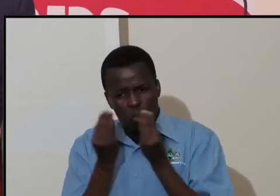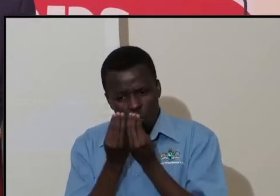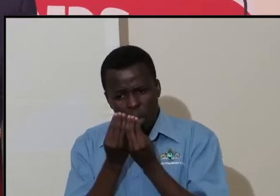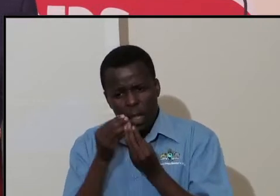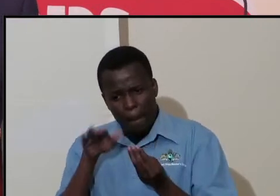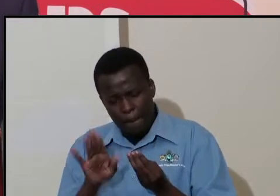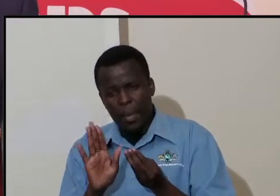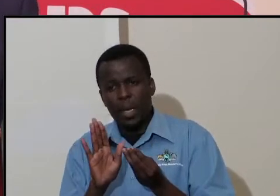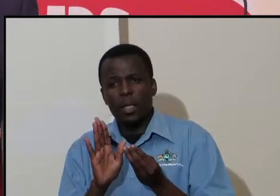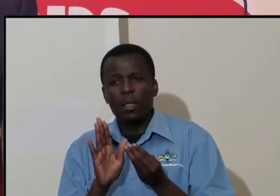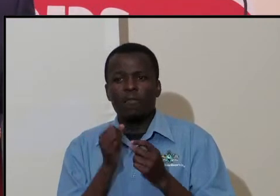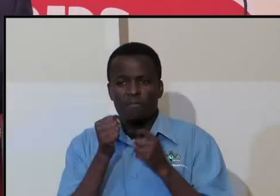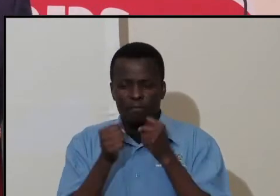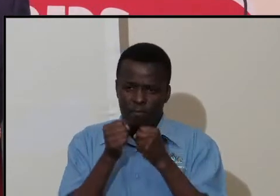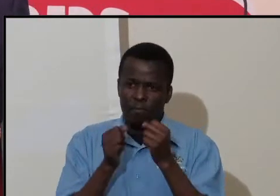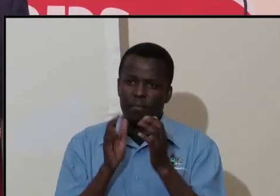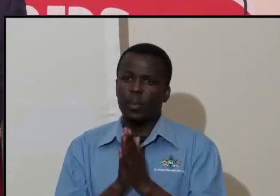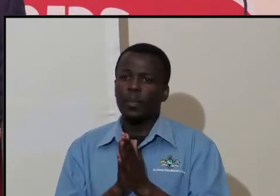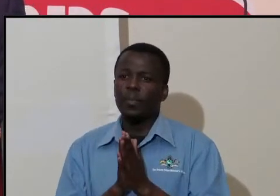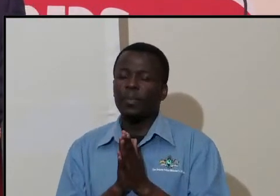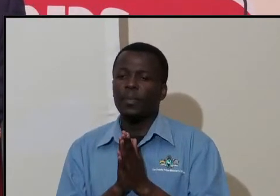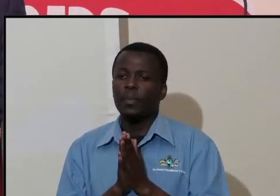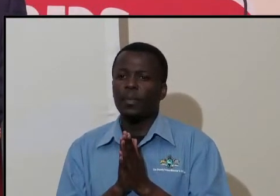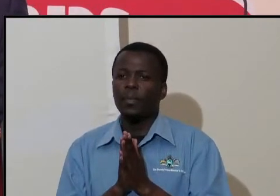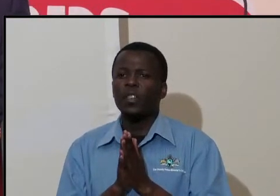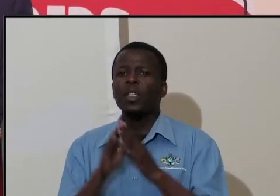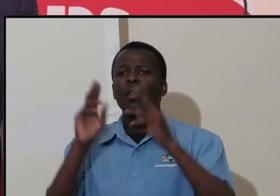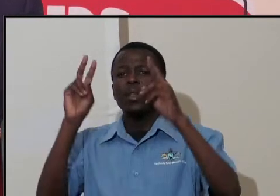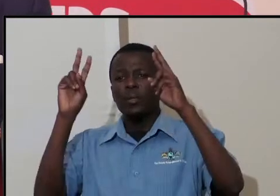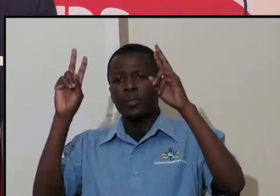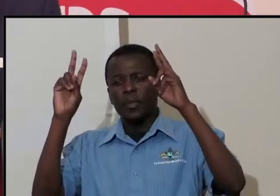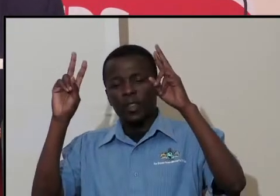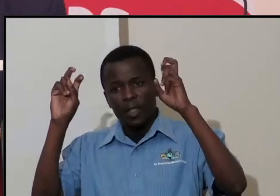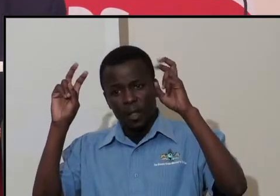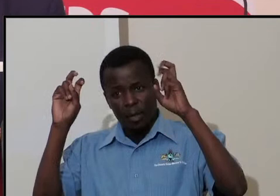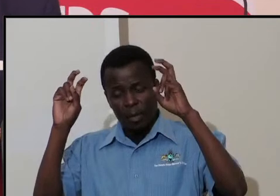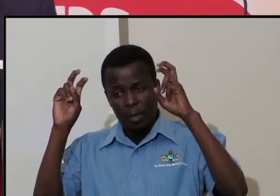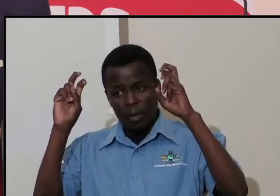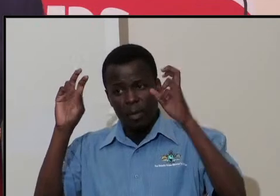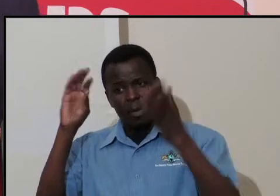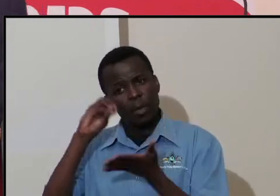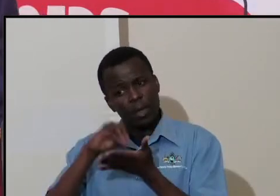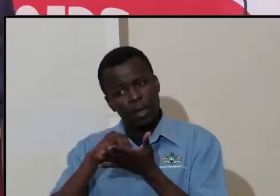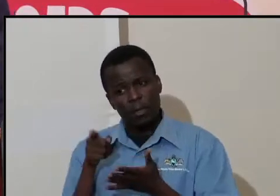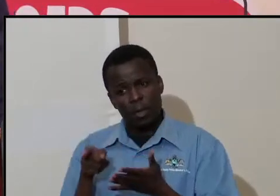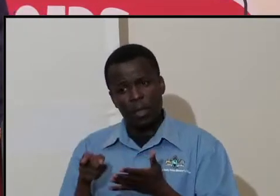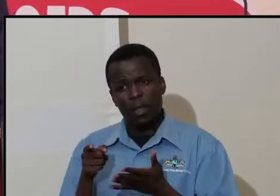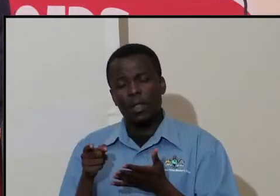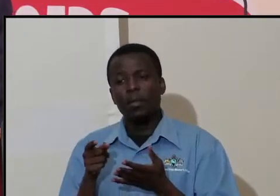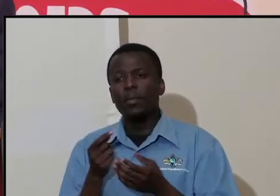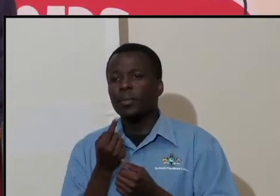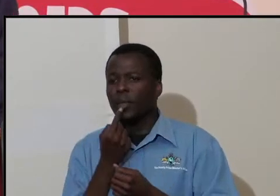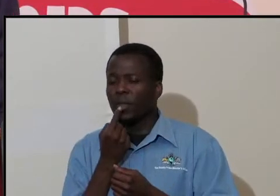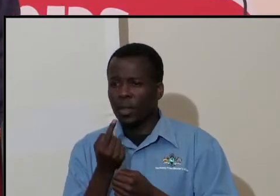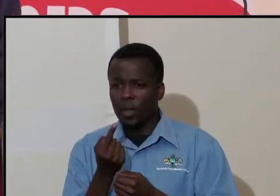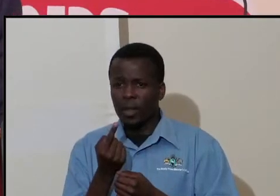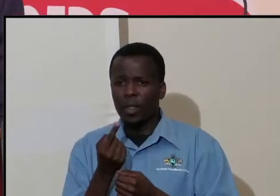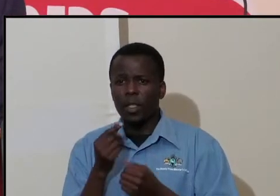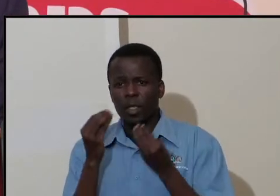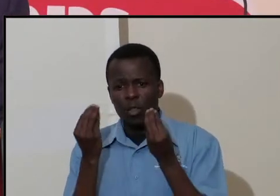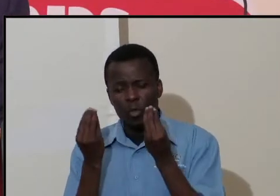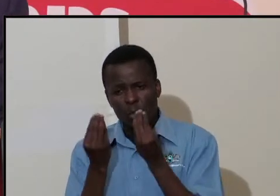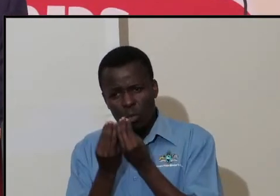The customized theme for Eswatini Together Ending AIDS, Inequality